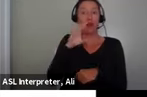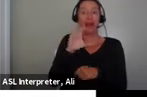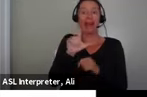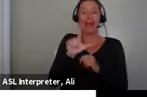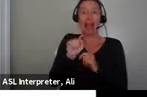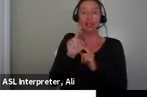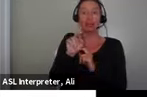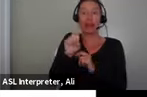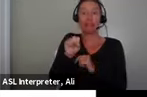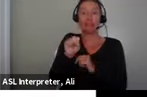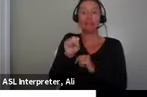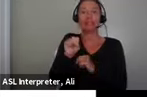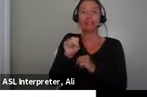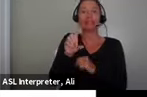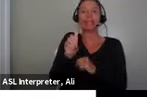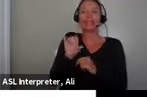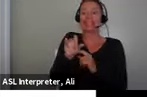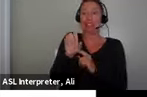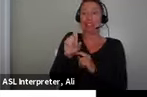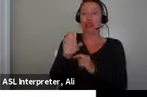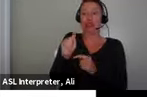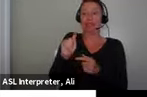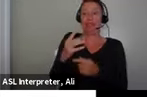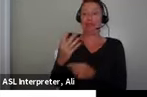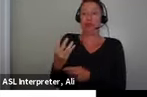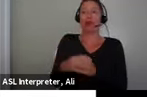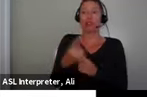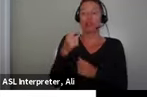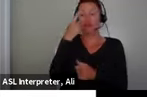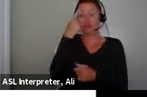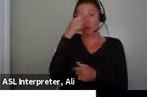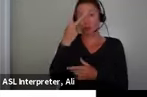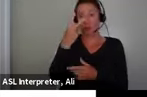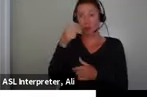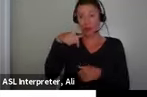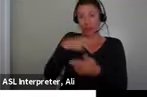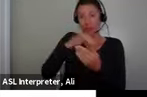the design for this project for both alternatives,